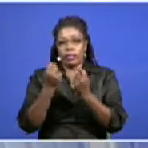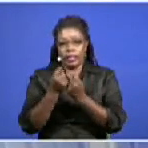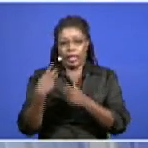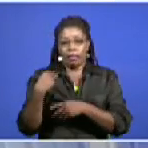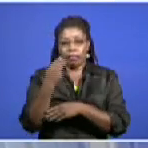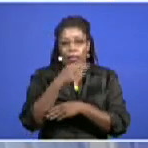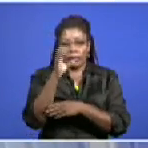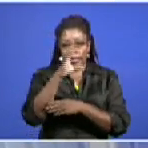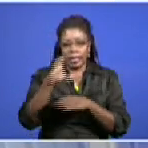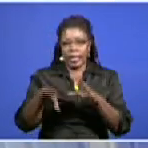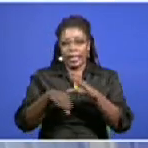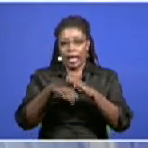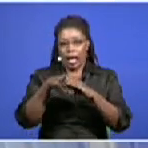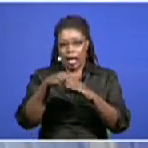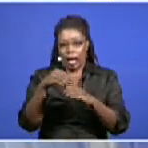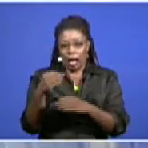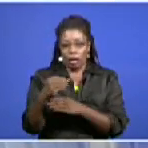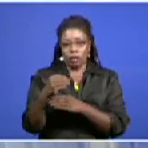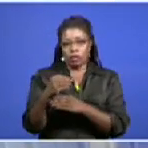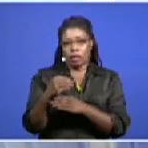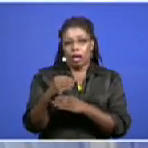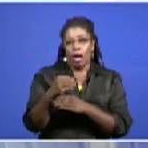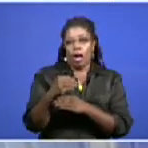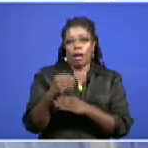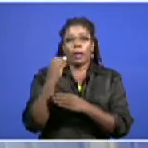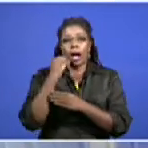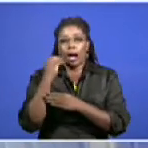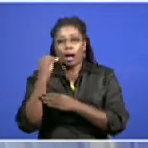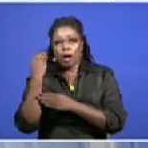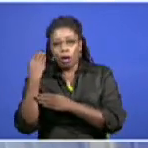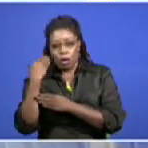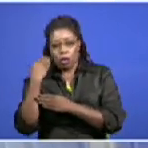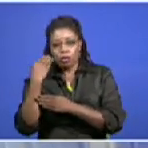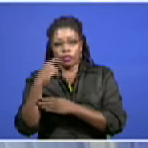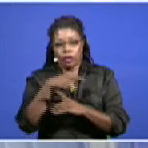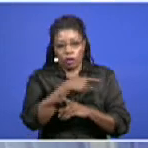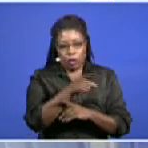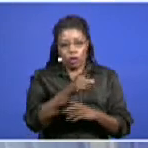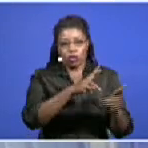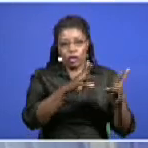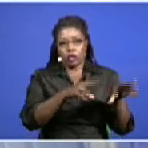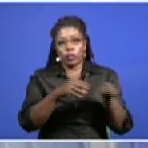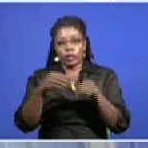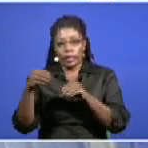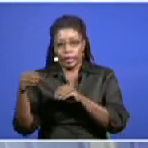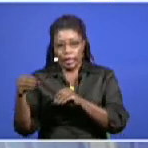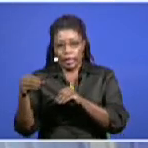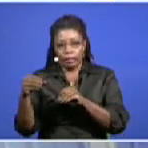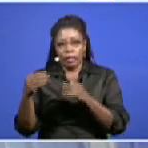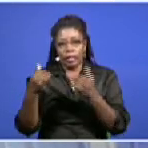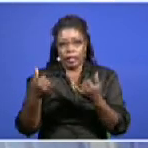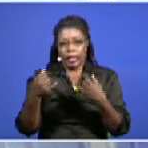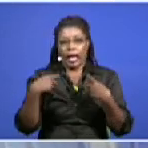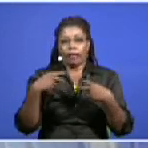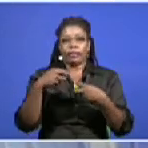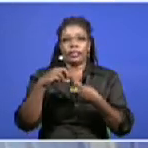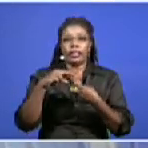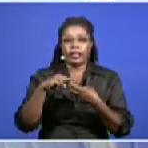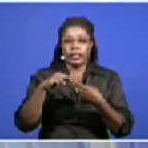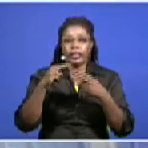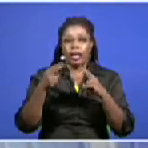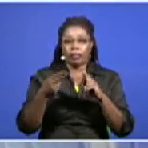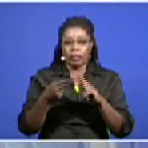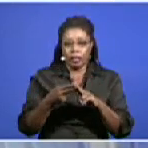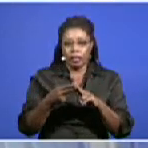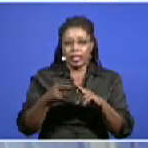still seeking out alternative housing for those who are prepared to leave. Tonight, DeAndre Williamson has the figures with less than